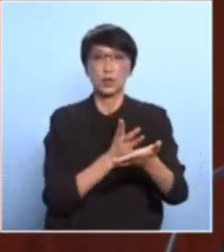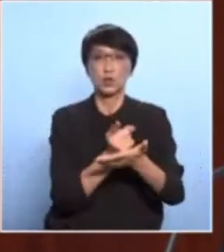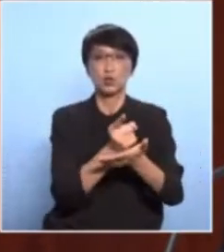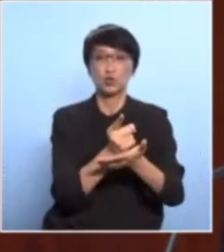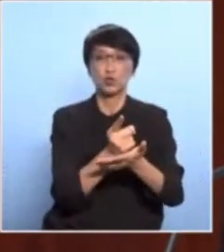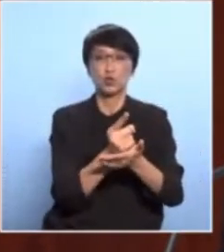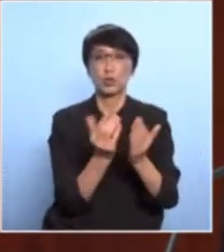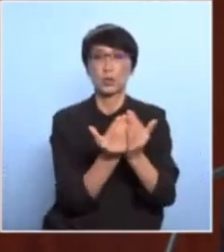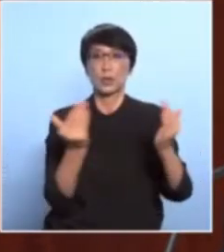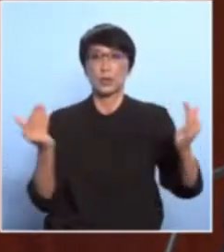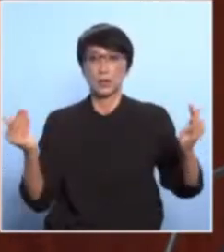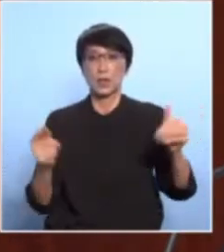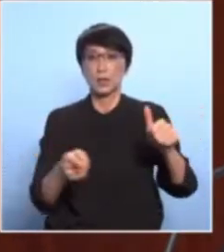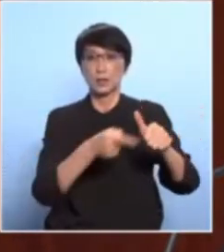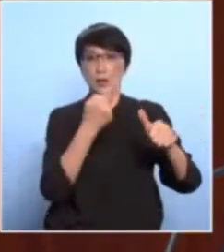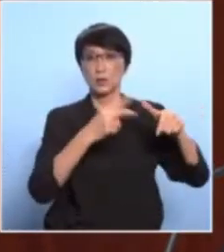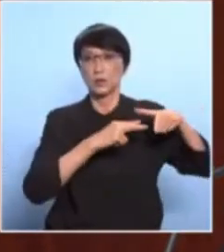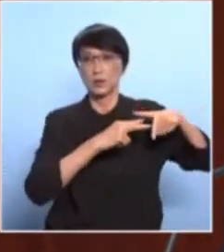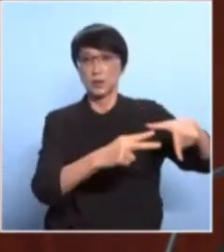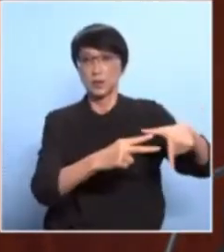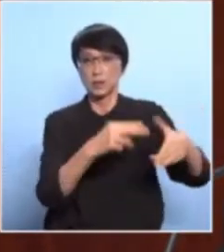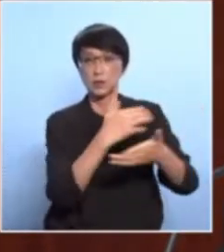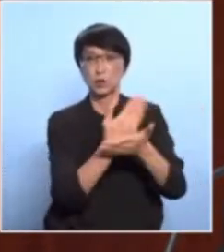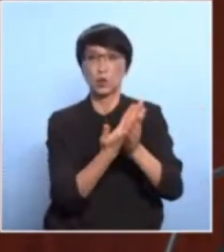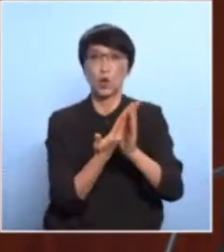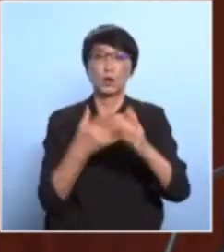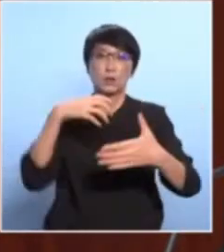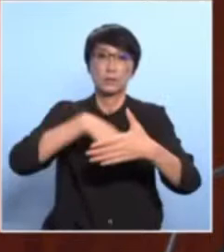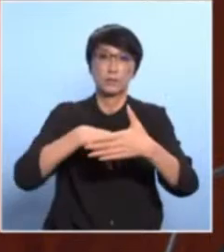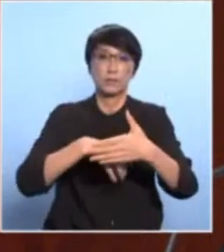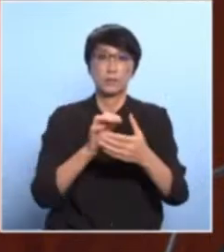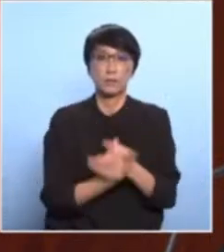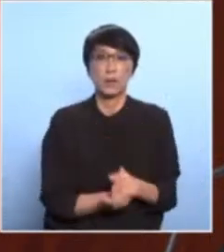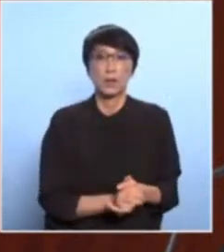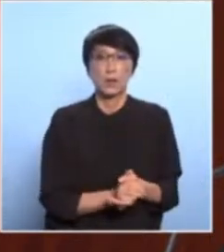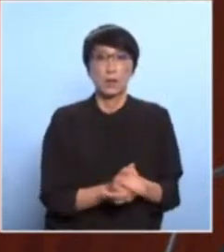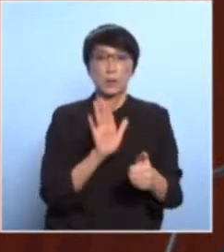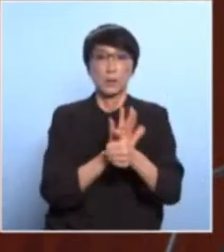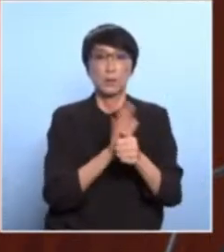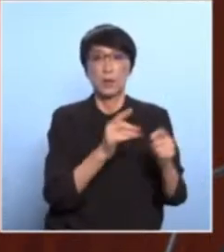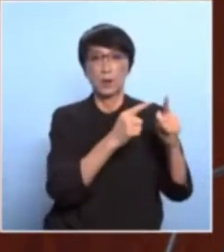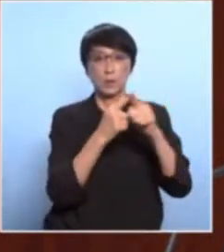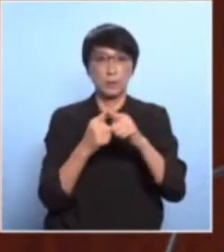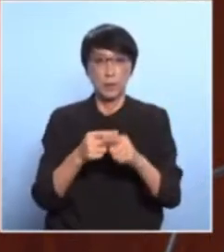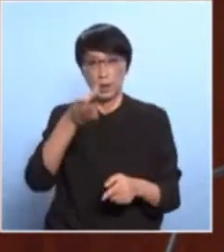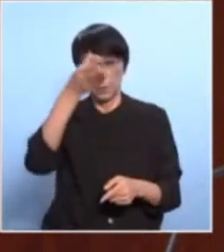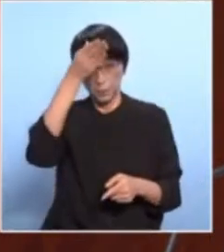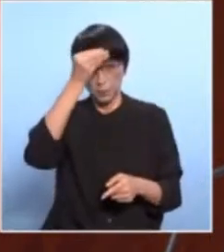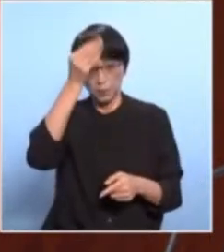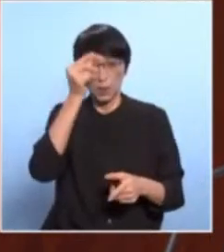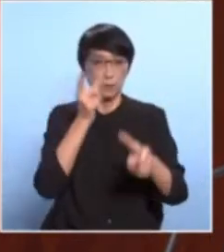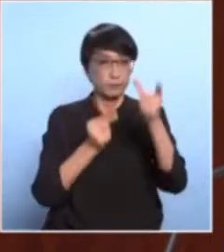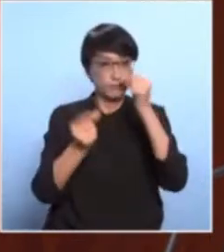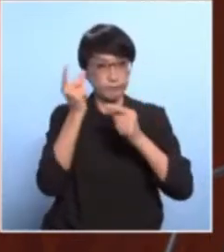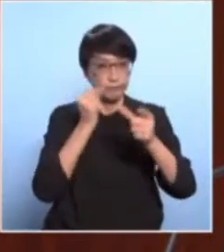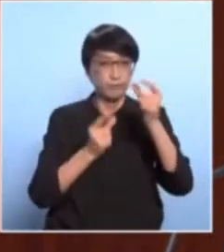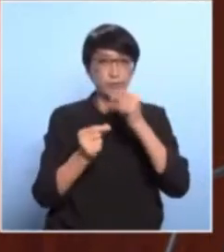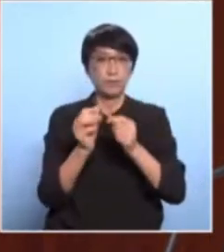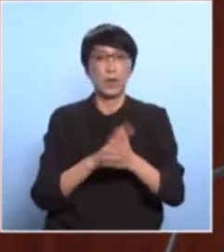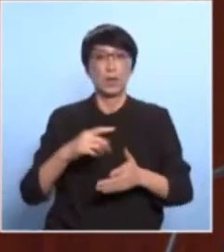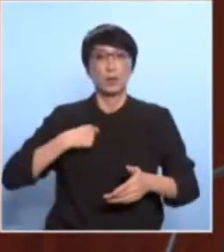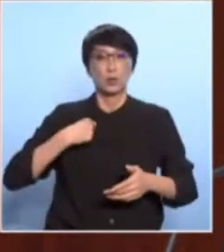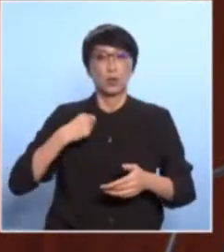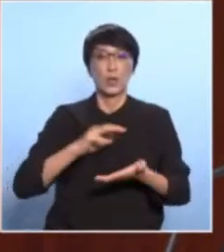museums to display the relevant contents and deepen public understanding of our country and national affairs. In